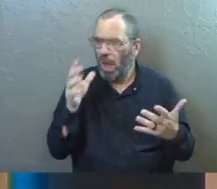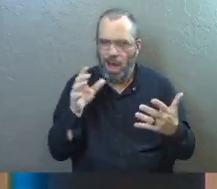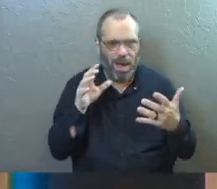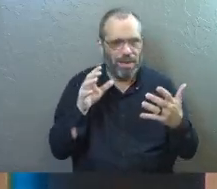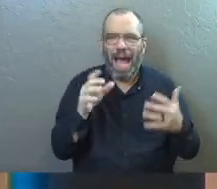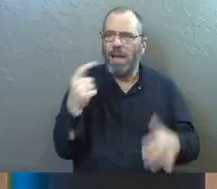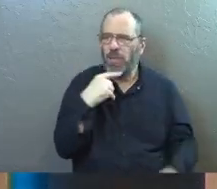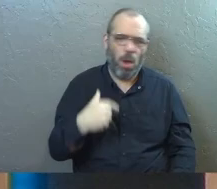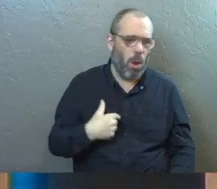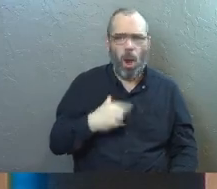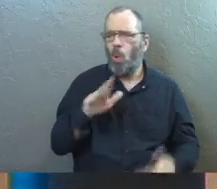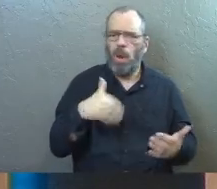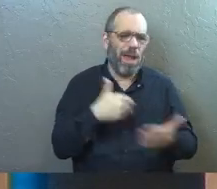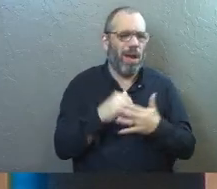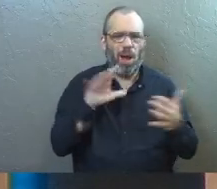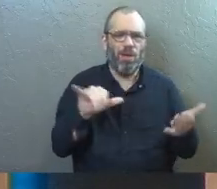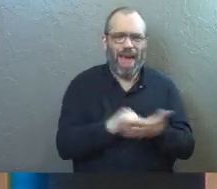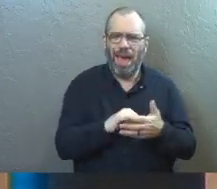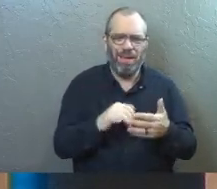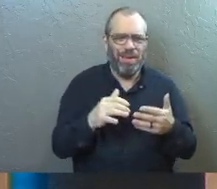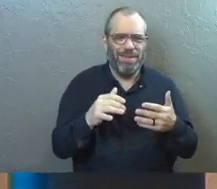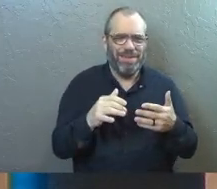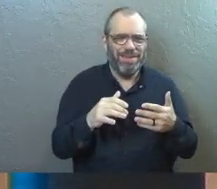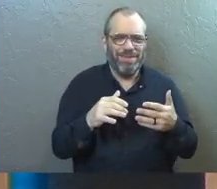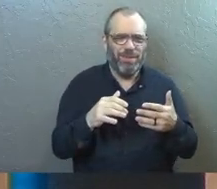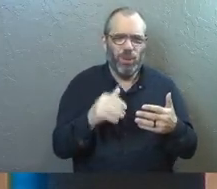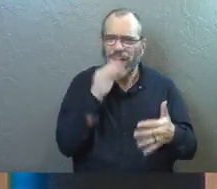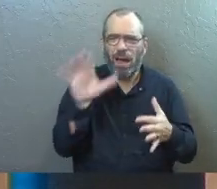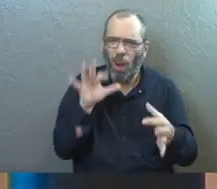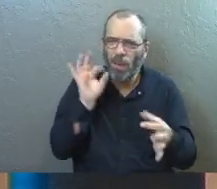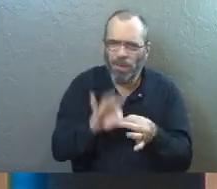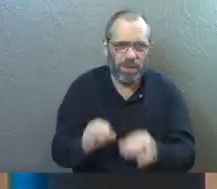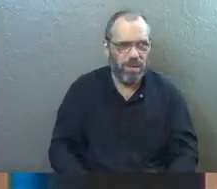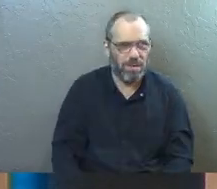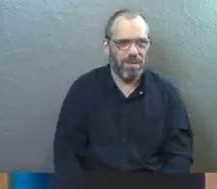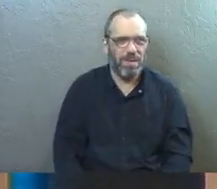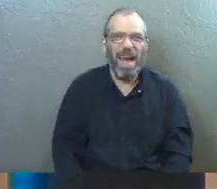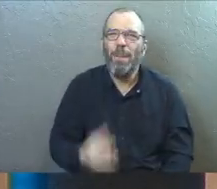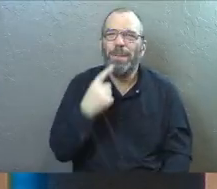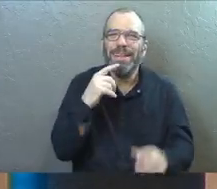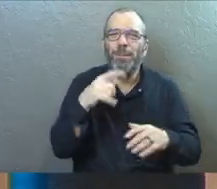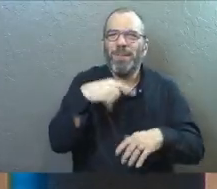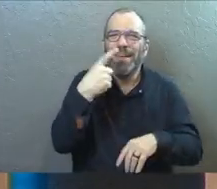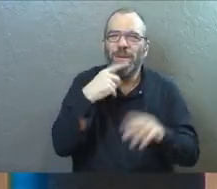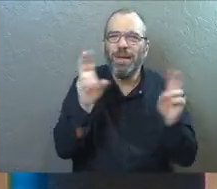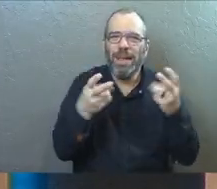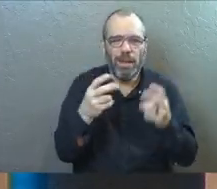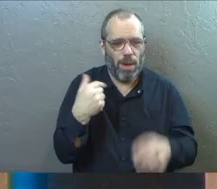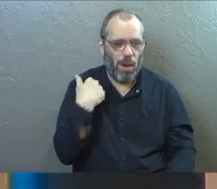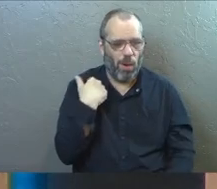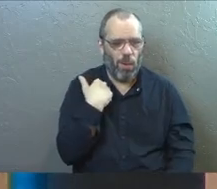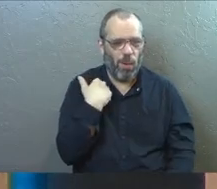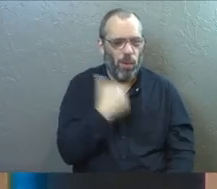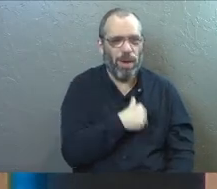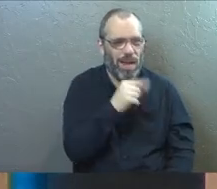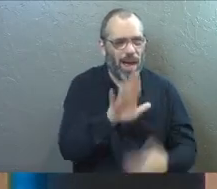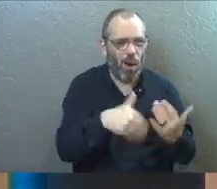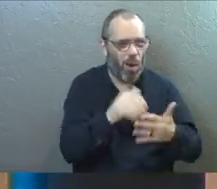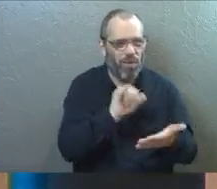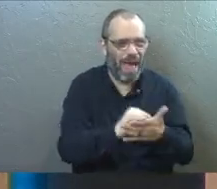heard somebody the other day go, we're not all that in a slice of cheese. I don't even know what that means, but I'm going to use